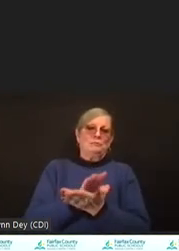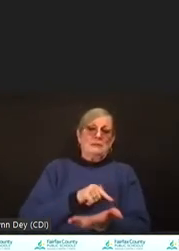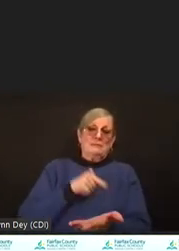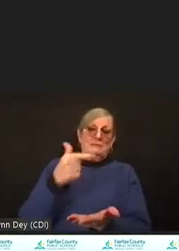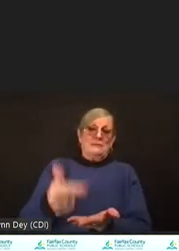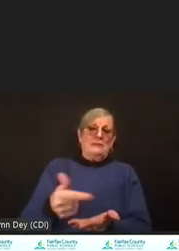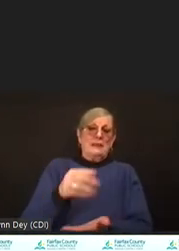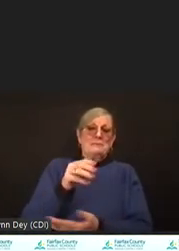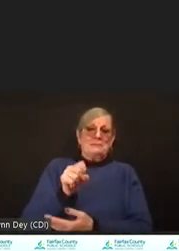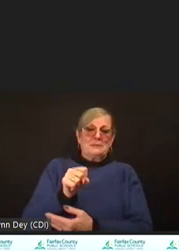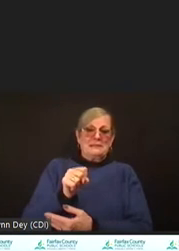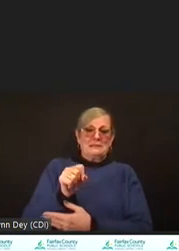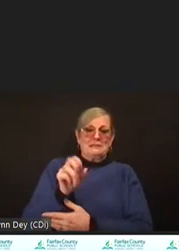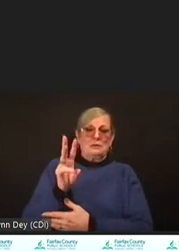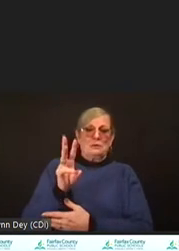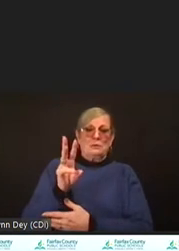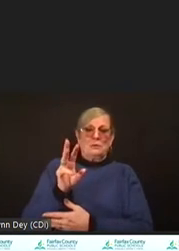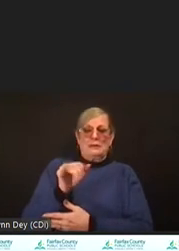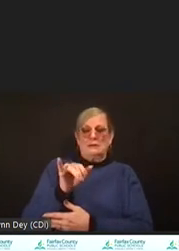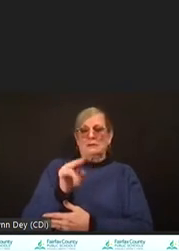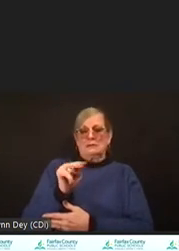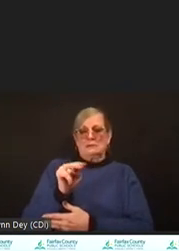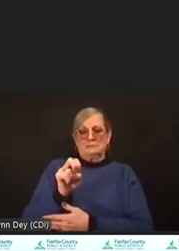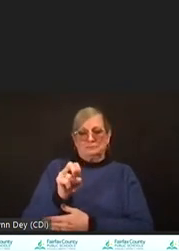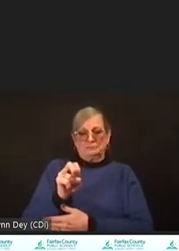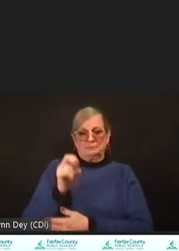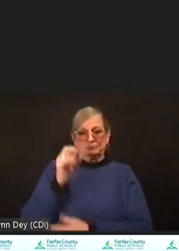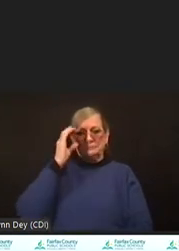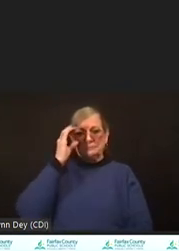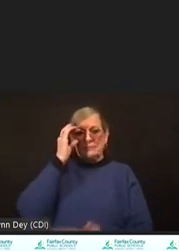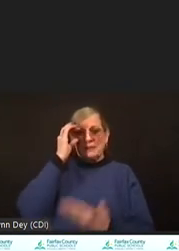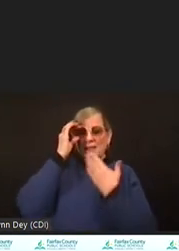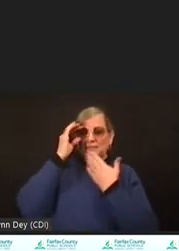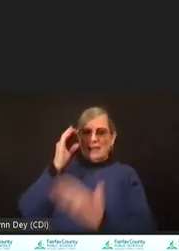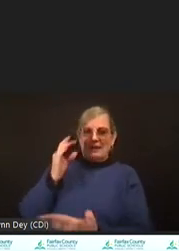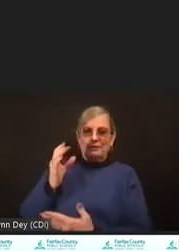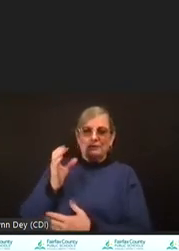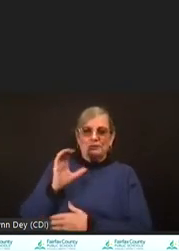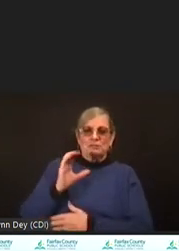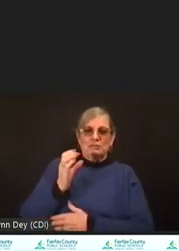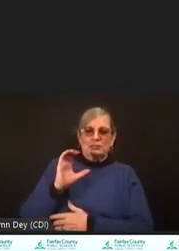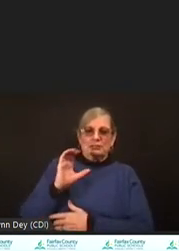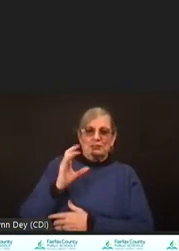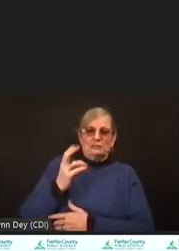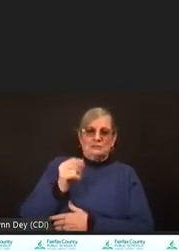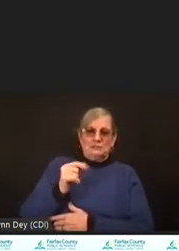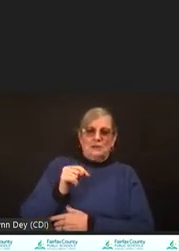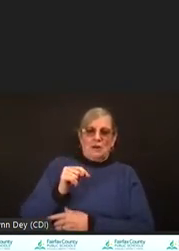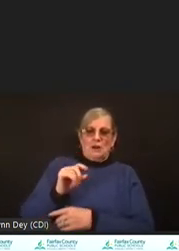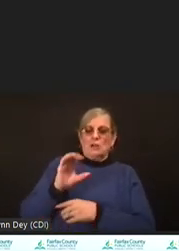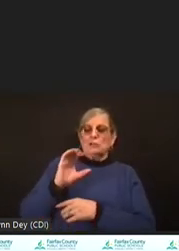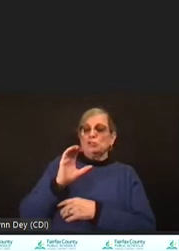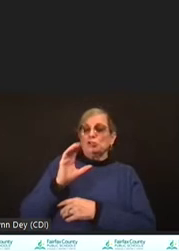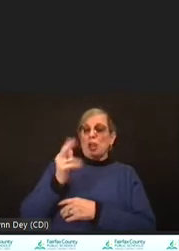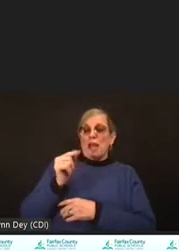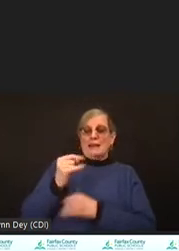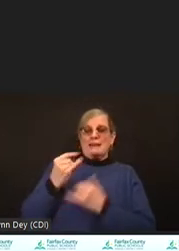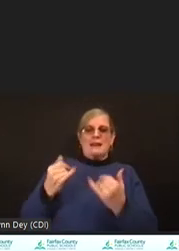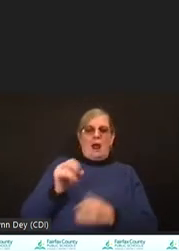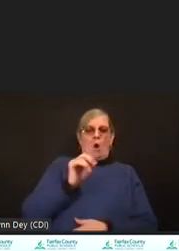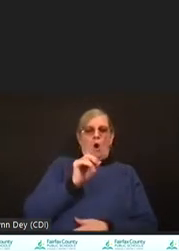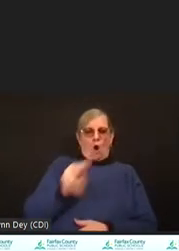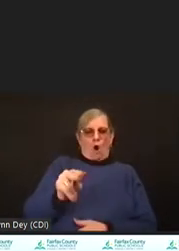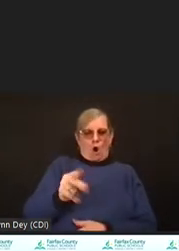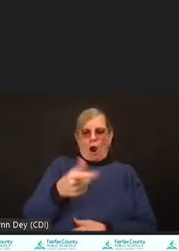Brabrand. So we have already turned on the chat function, which will be visible to the panelists, and I already see hands raised.